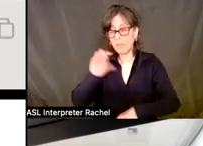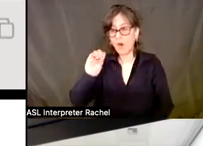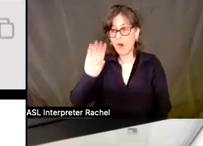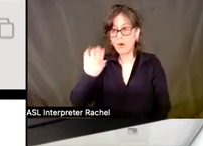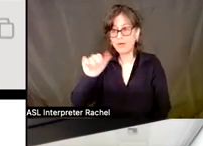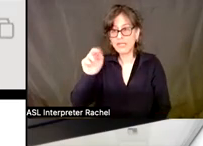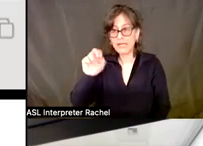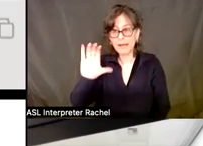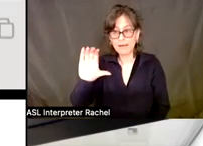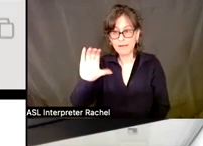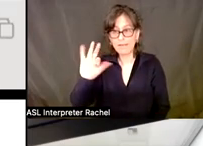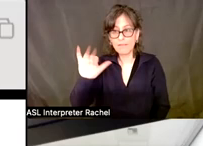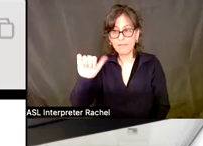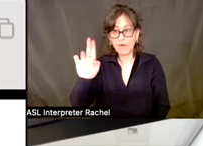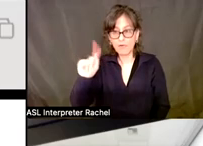Next slide, please.